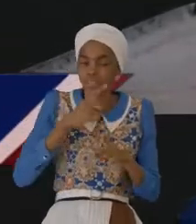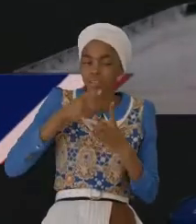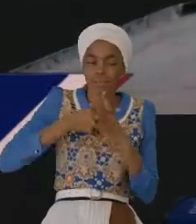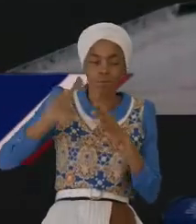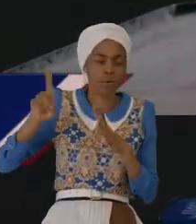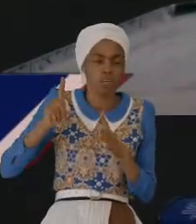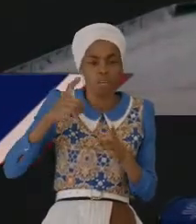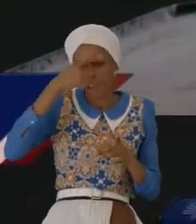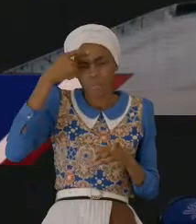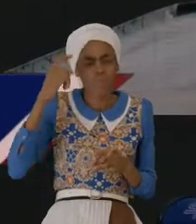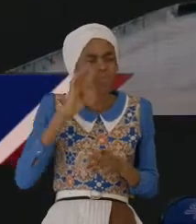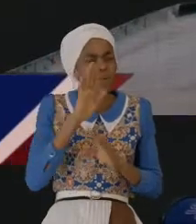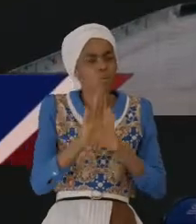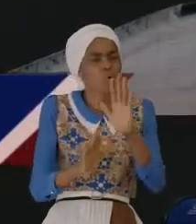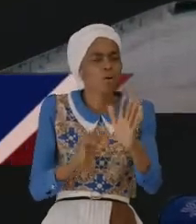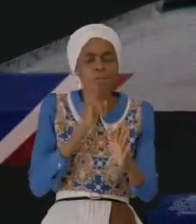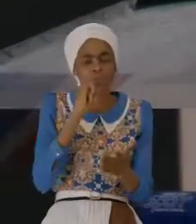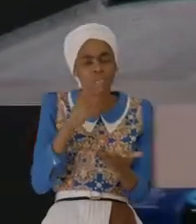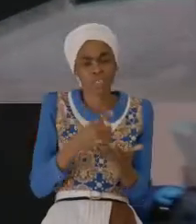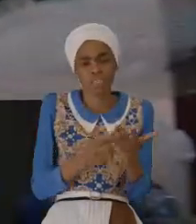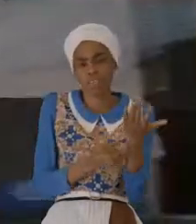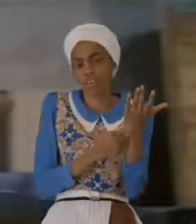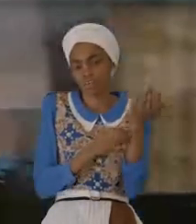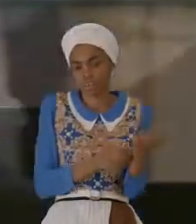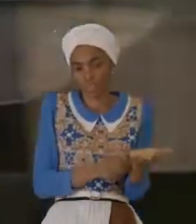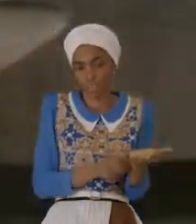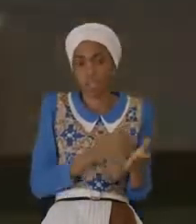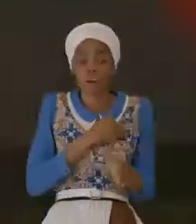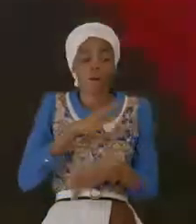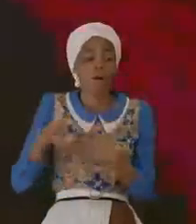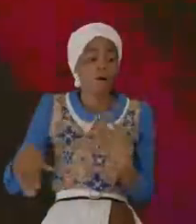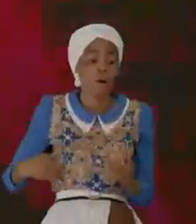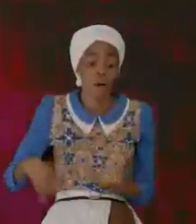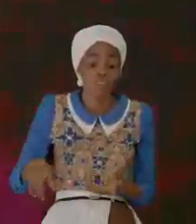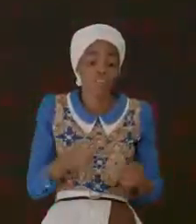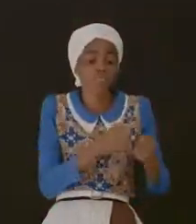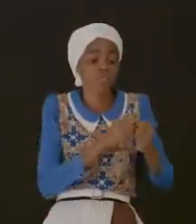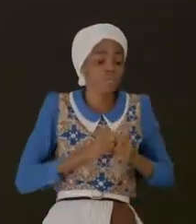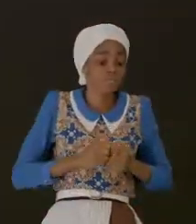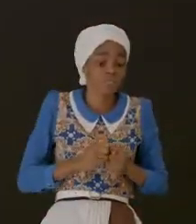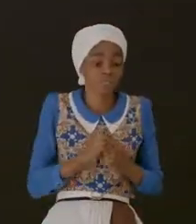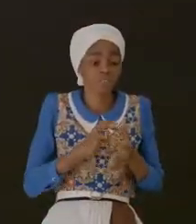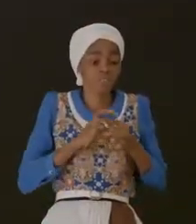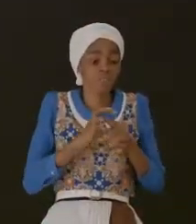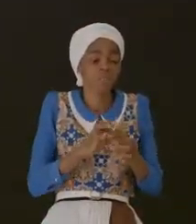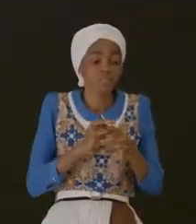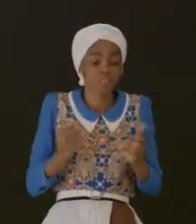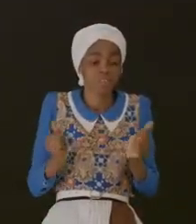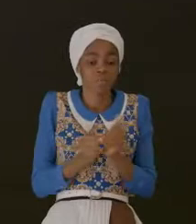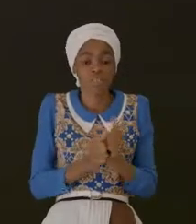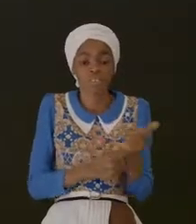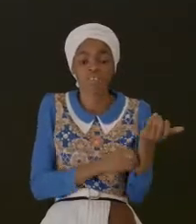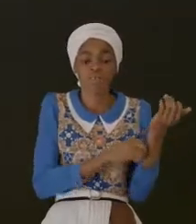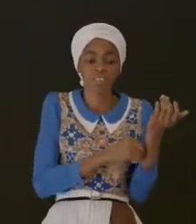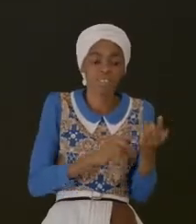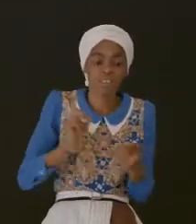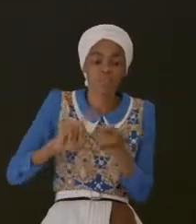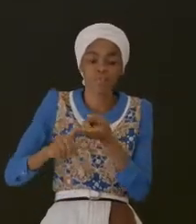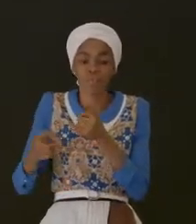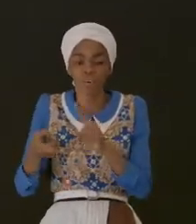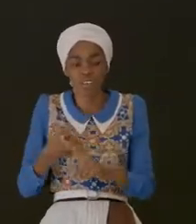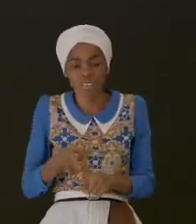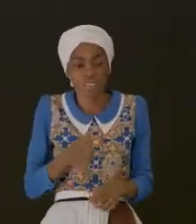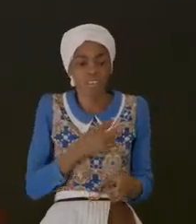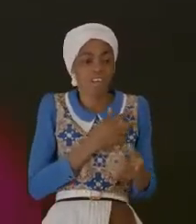Not In the Flesh and all the association with you know evil people fleshly people and the